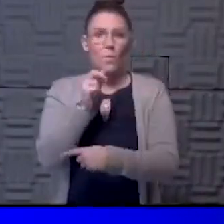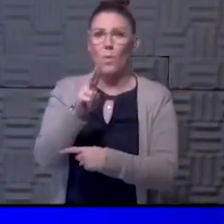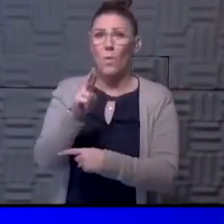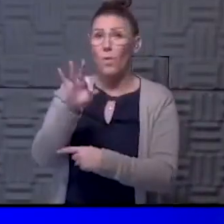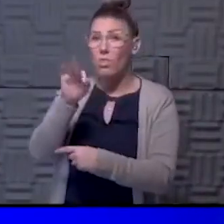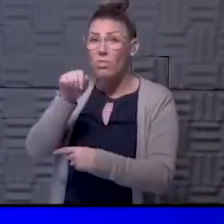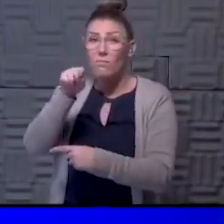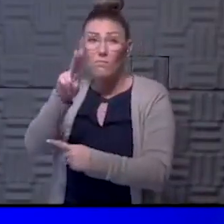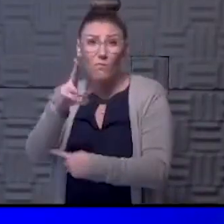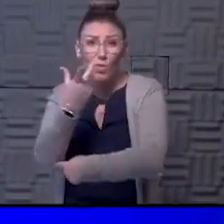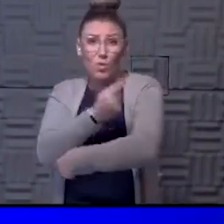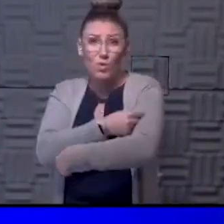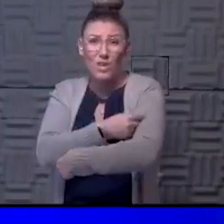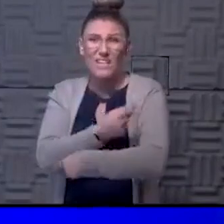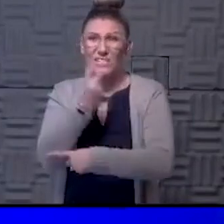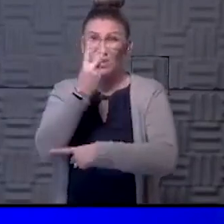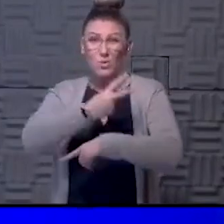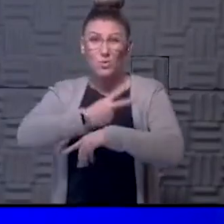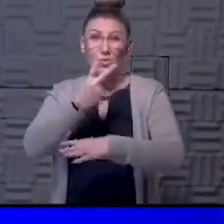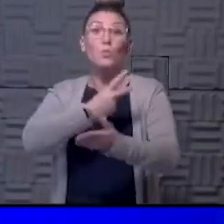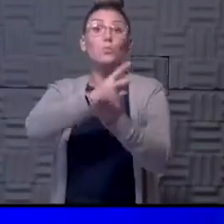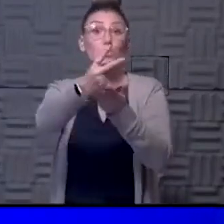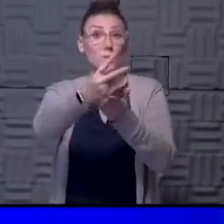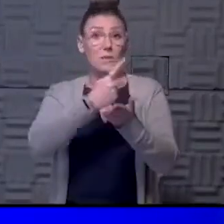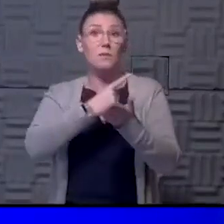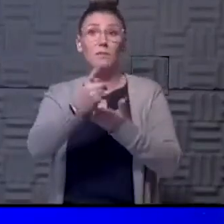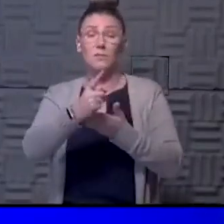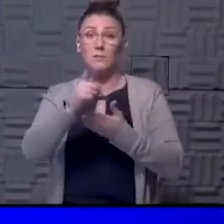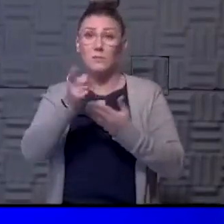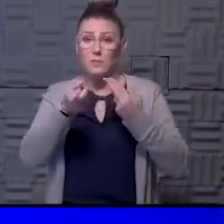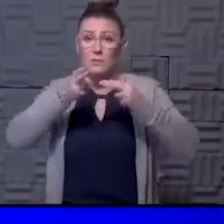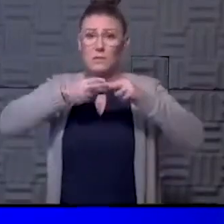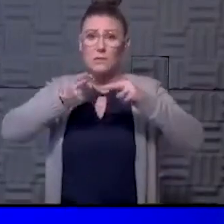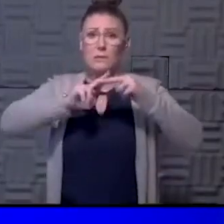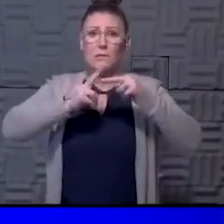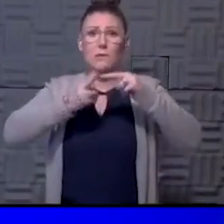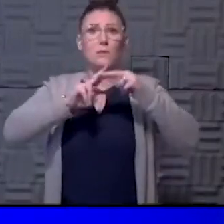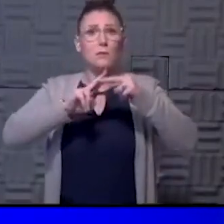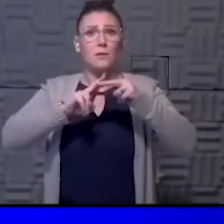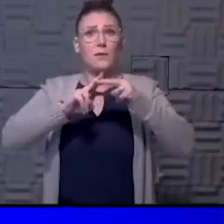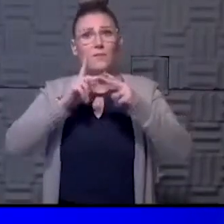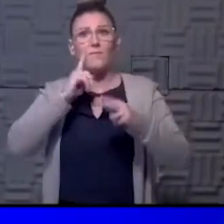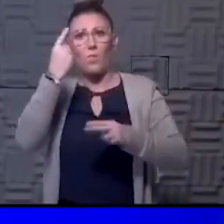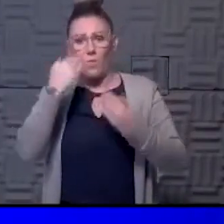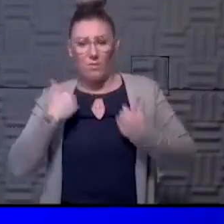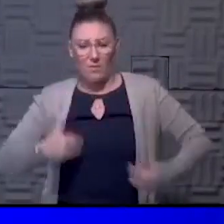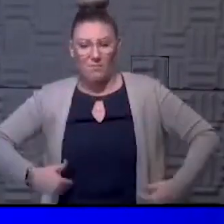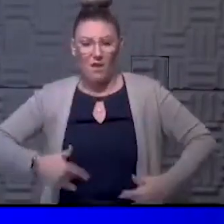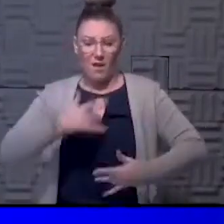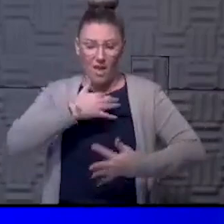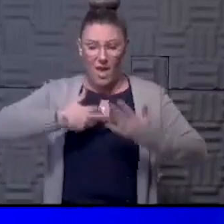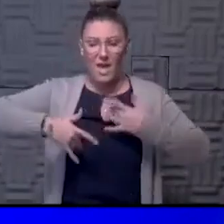takes 2 weeks to build up antibodies in response. So what we are doing is providing those antibodies prior